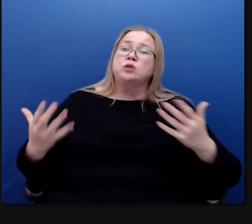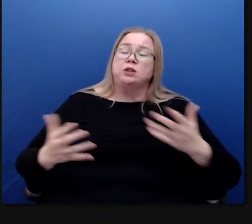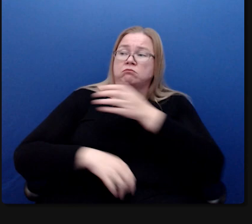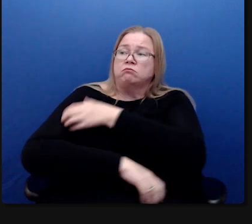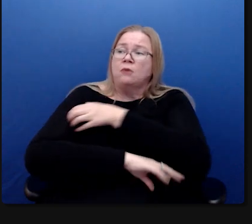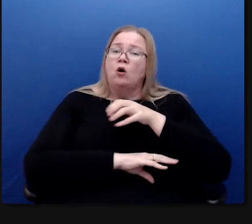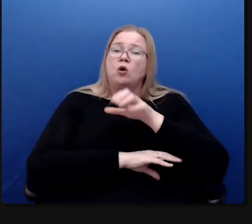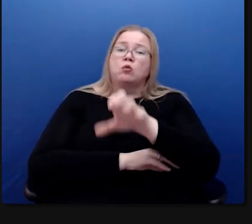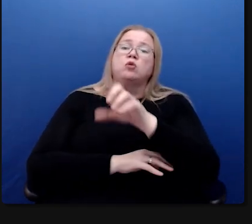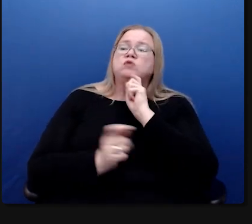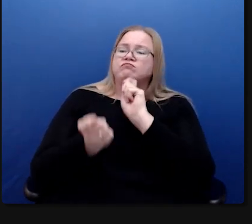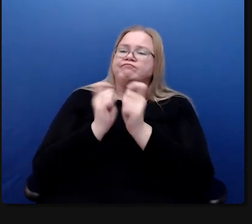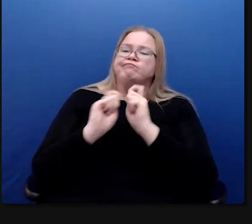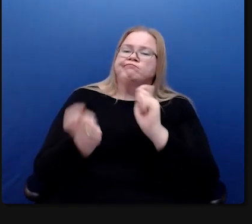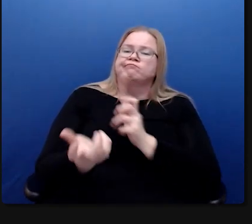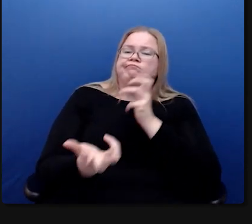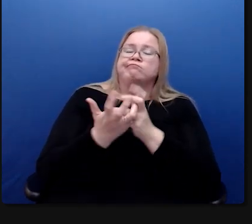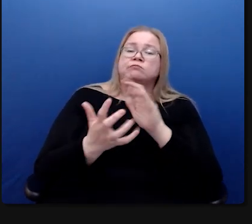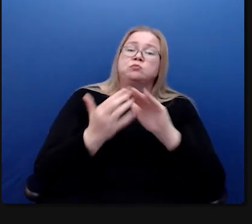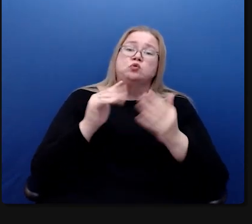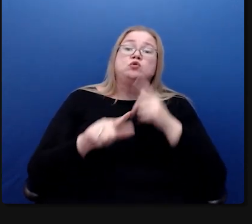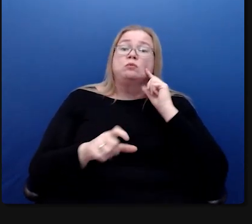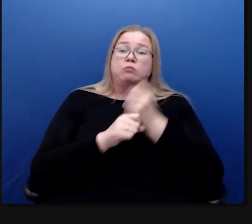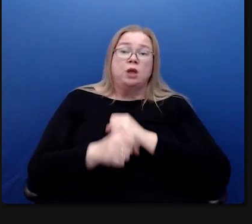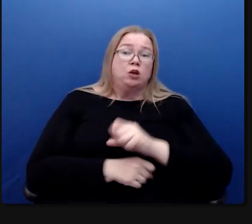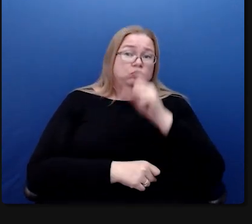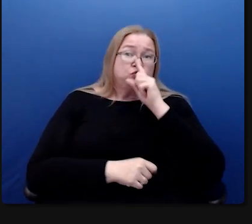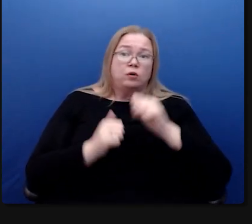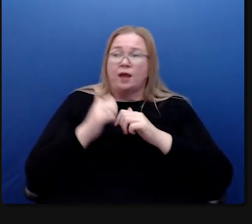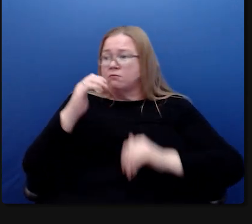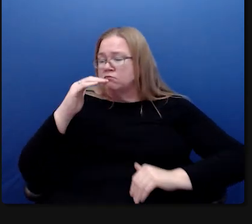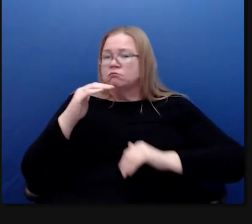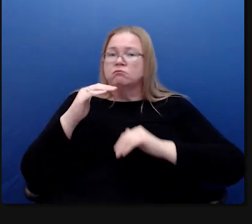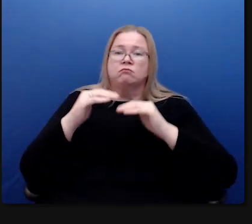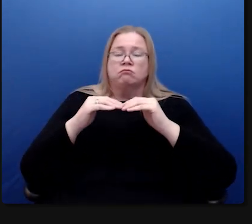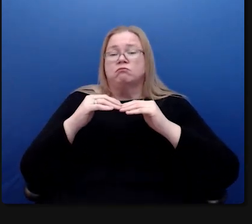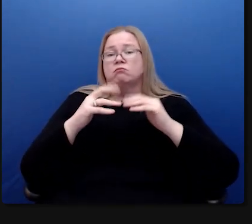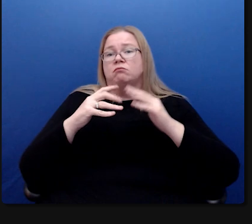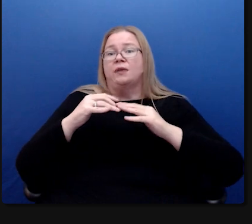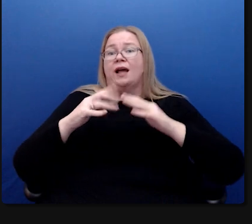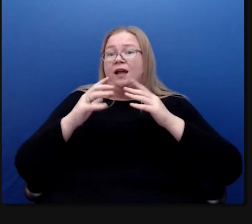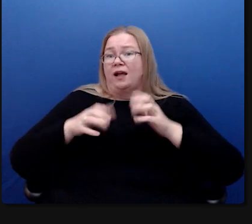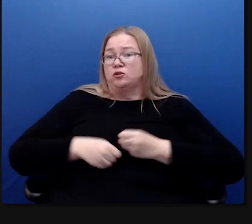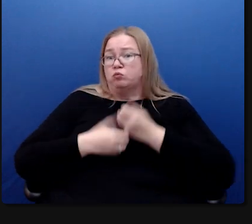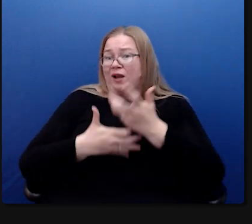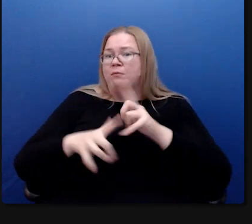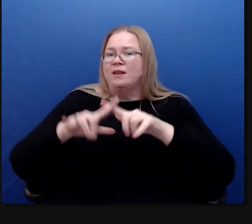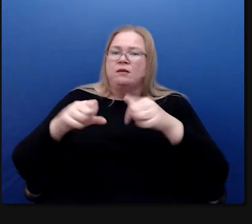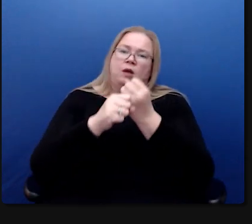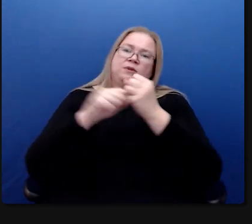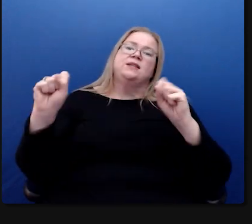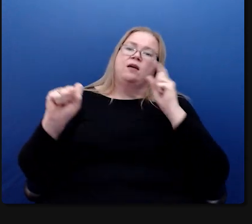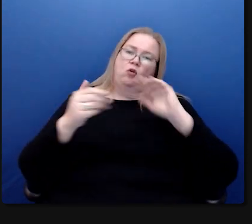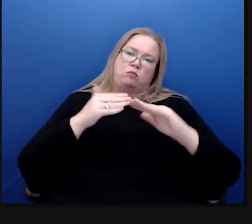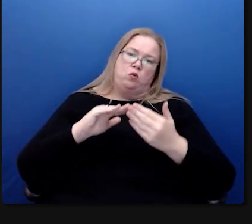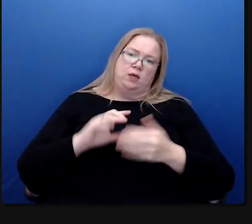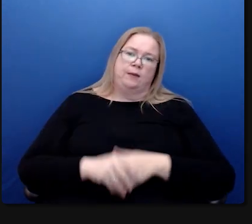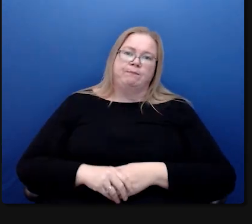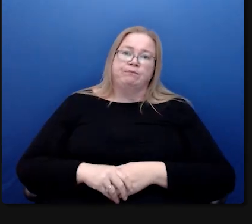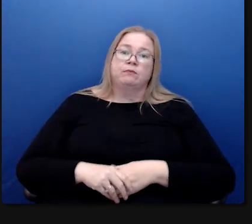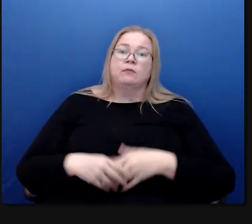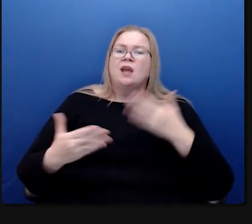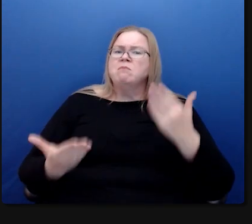do a filter subversion and trick the system, trick Community Sift. So I use the letter U and the letter